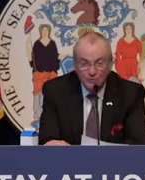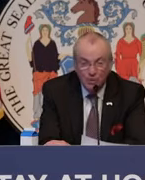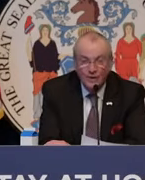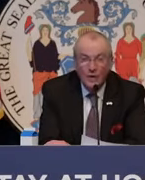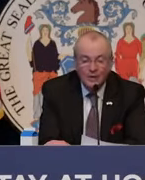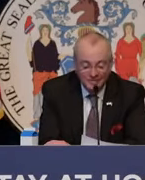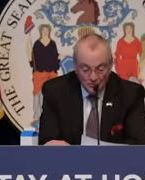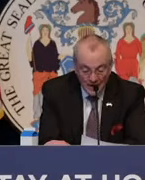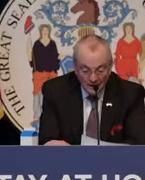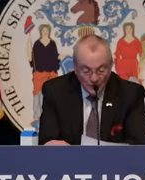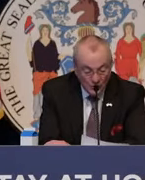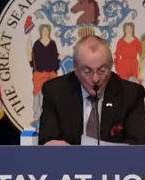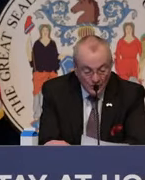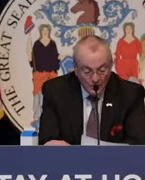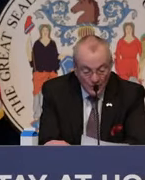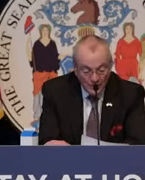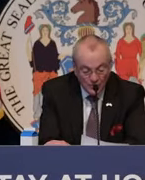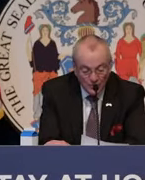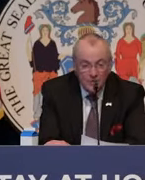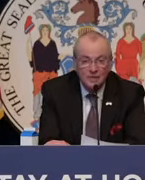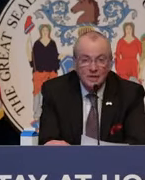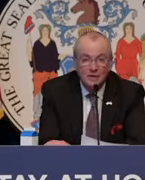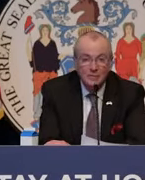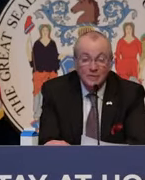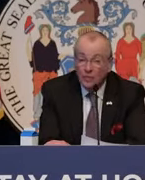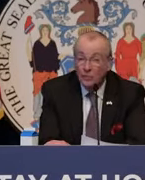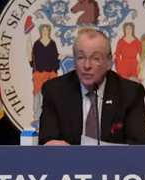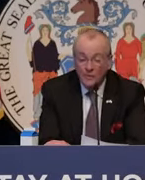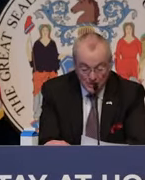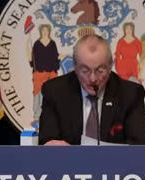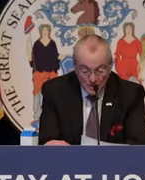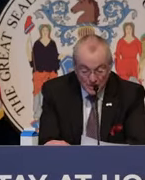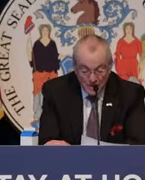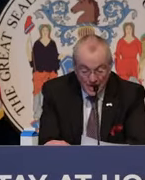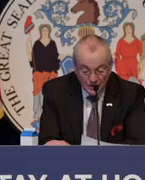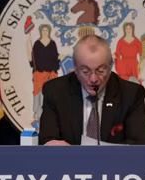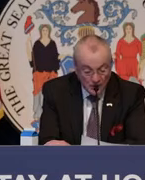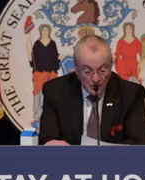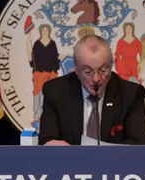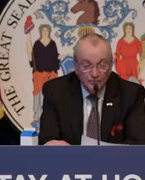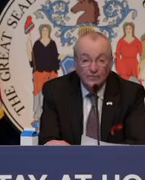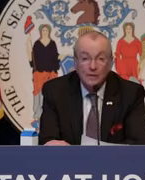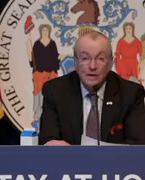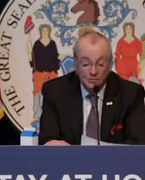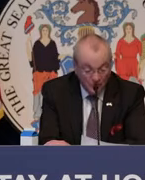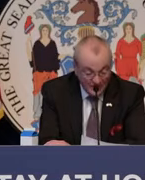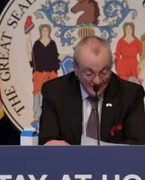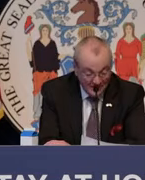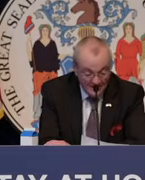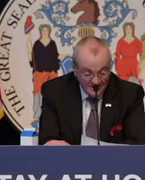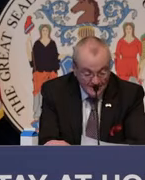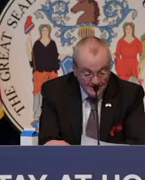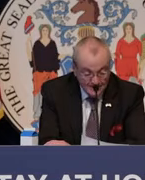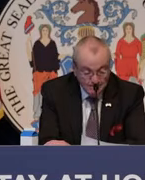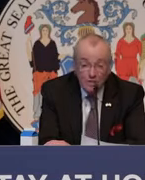She was born in Newark and raised in Orange and West Orange before moving with her husband John to Short Hills to raise her